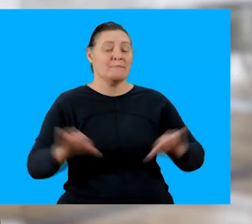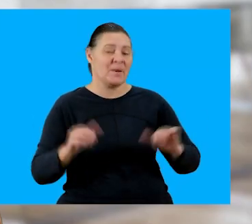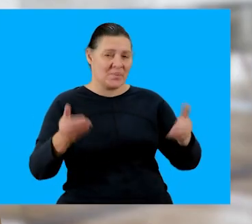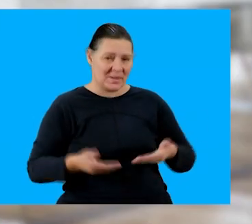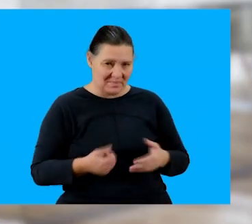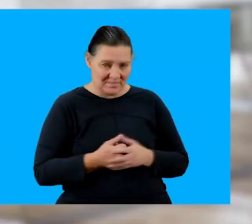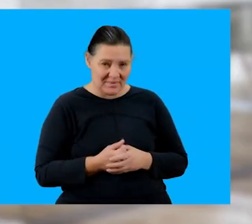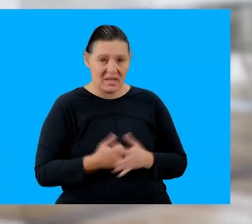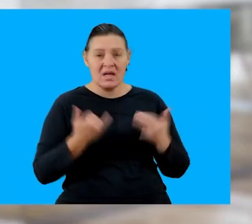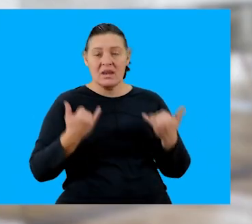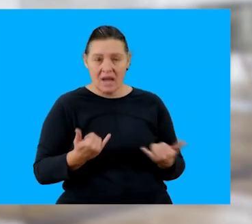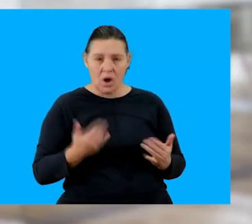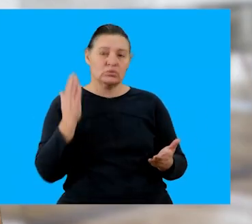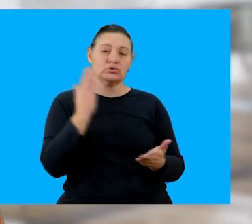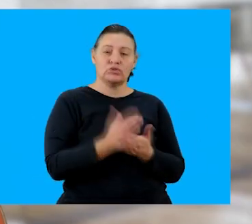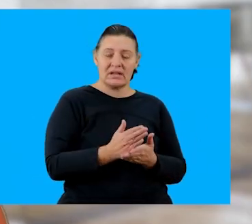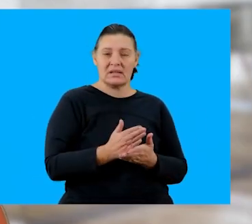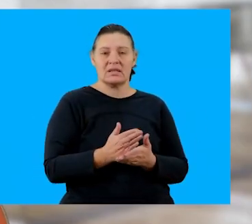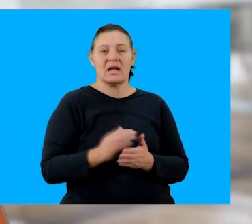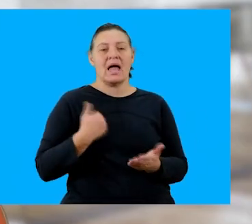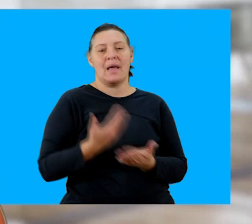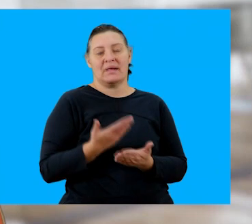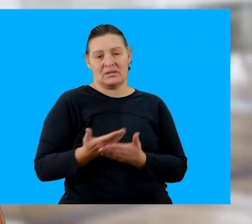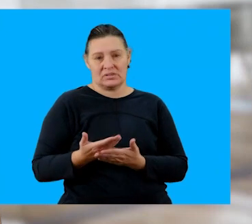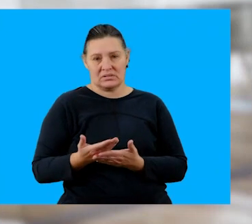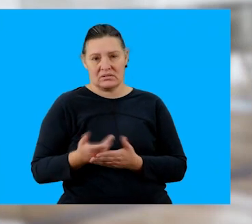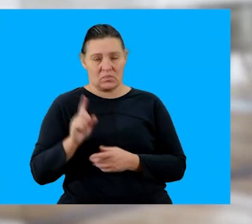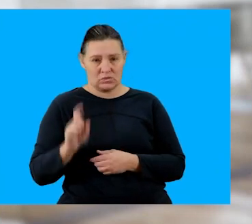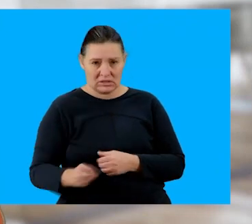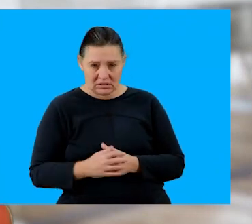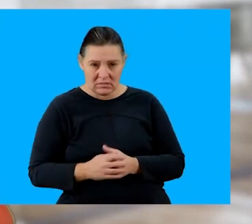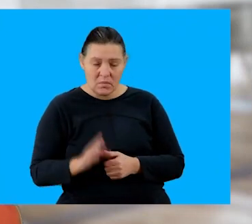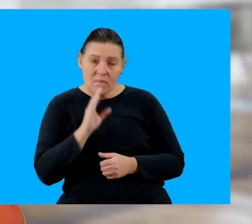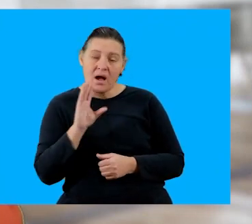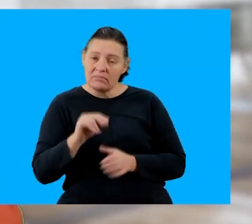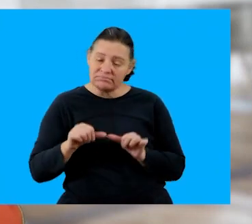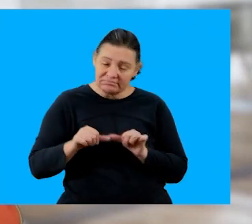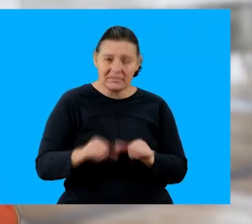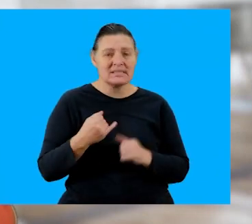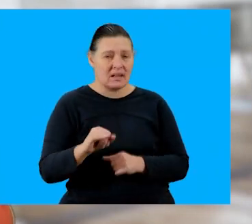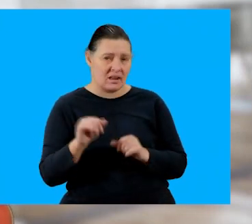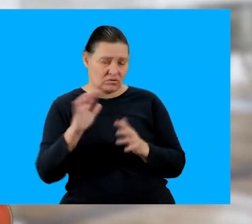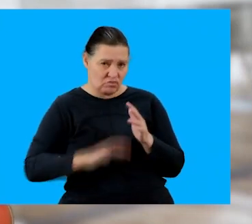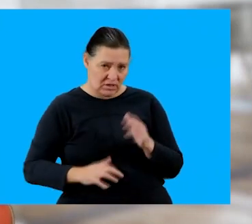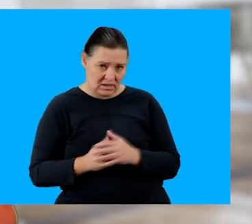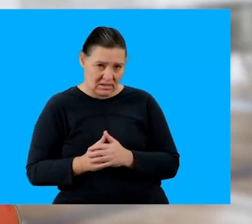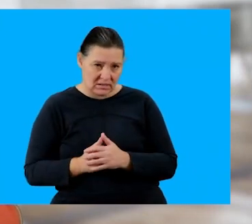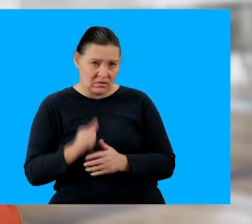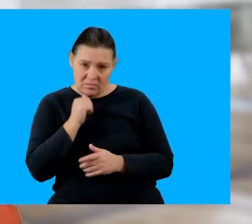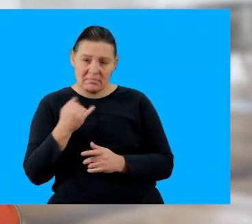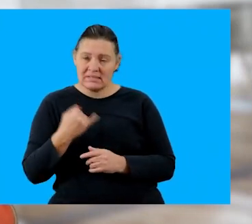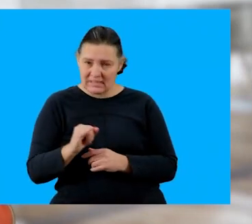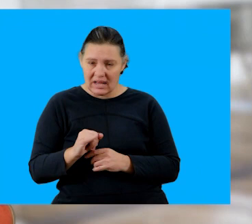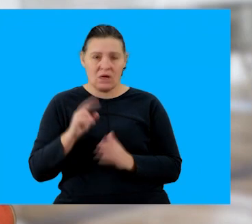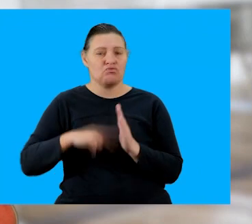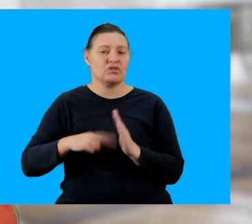Welcome back, grade 11s. Now let's go straight into our applications question. We are still continuing with that scenario, even though I'm still